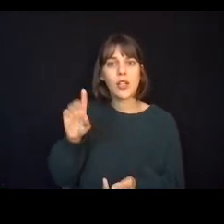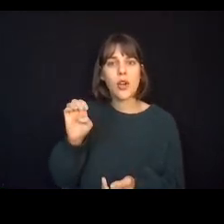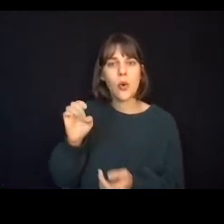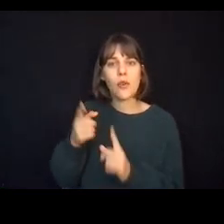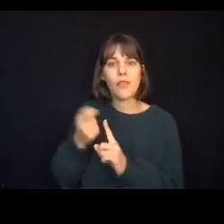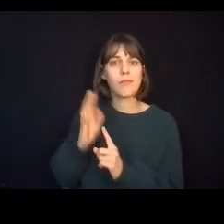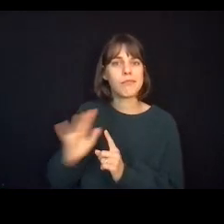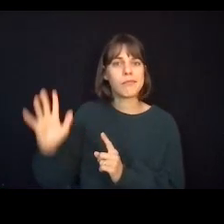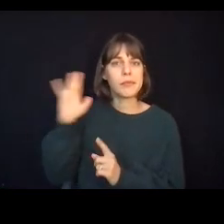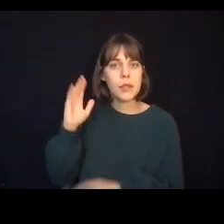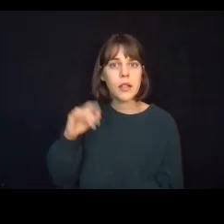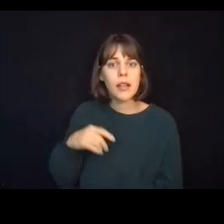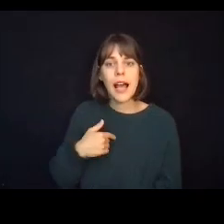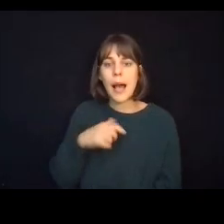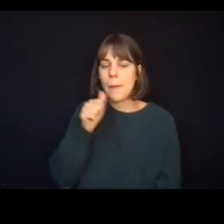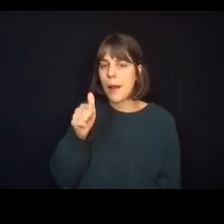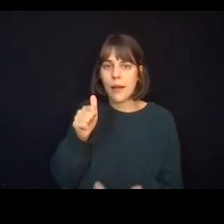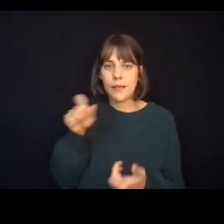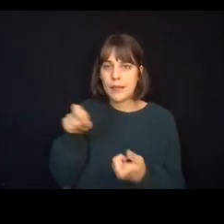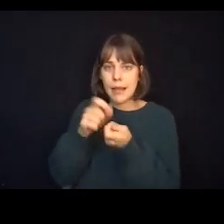of the details for capital.